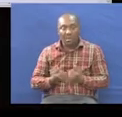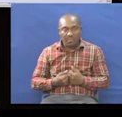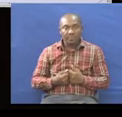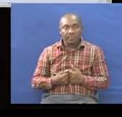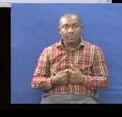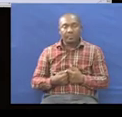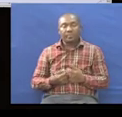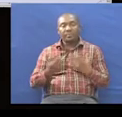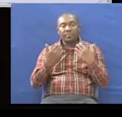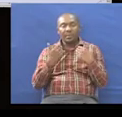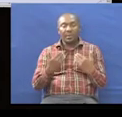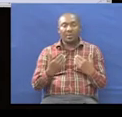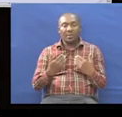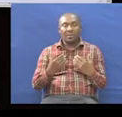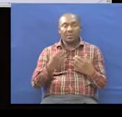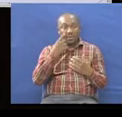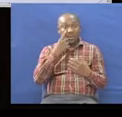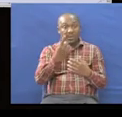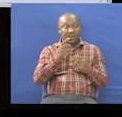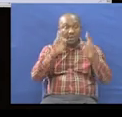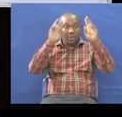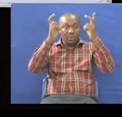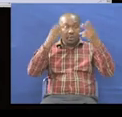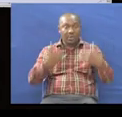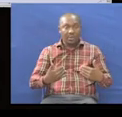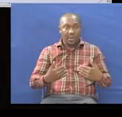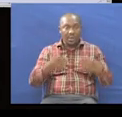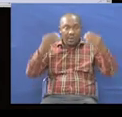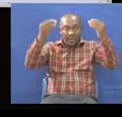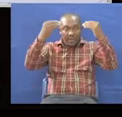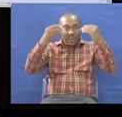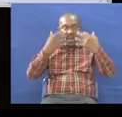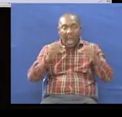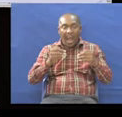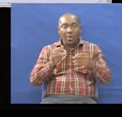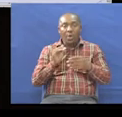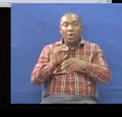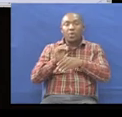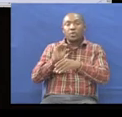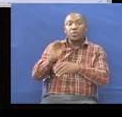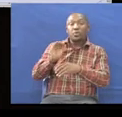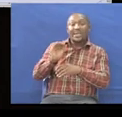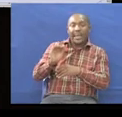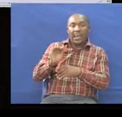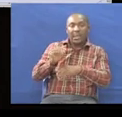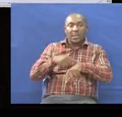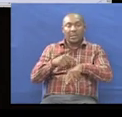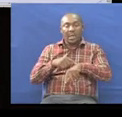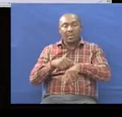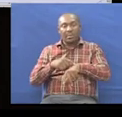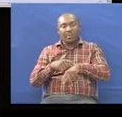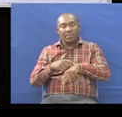So let's go to our topic today. We are going to learn about how to tell the time when it is